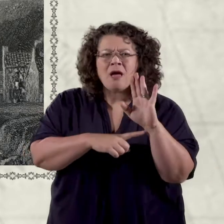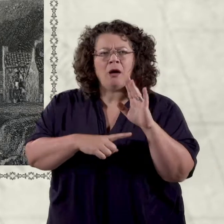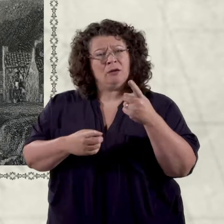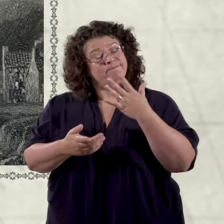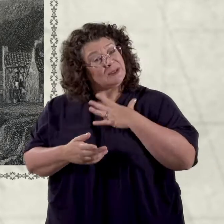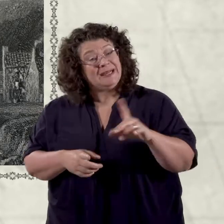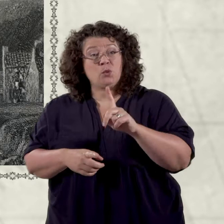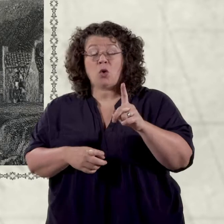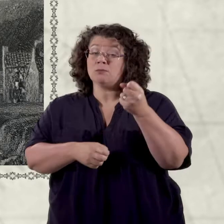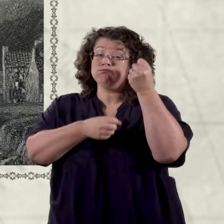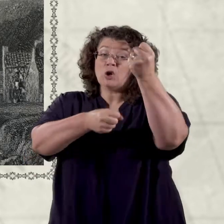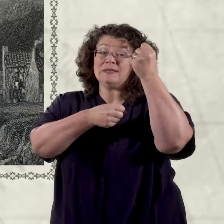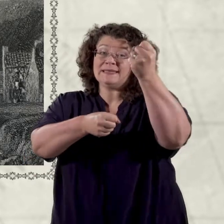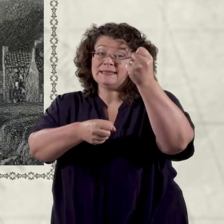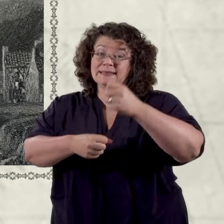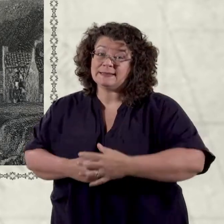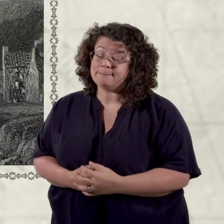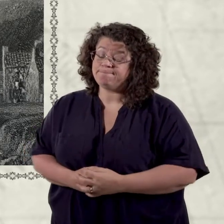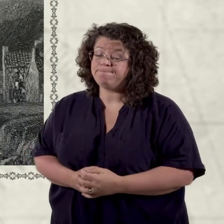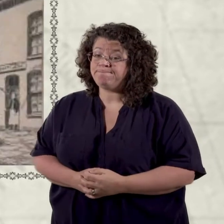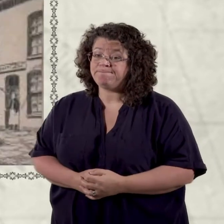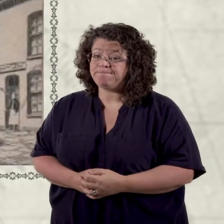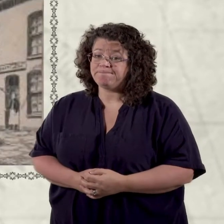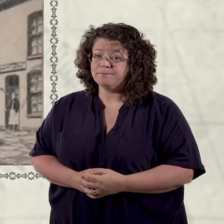to protest.